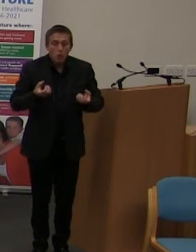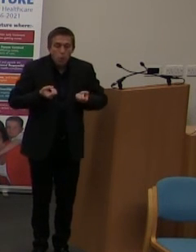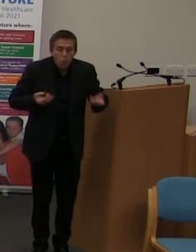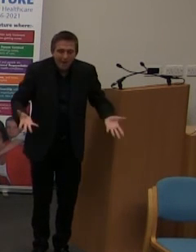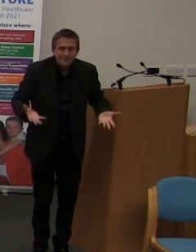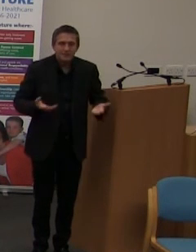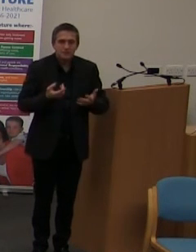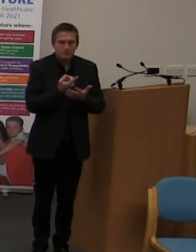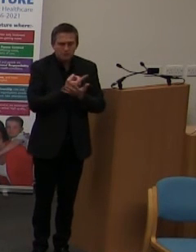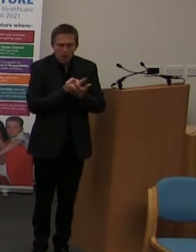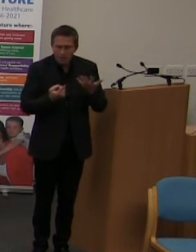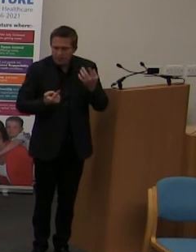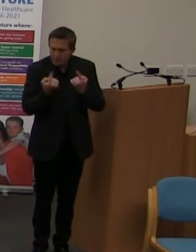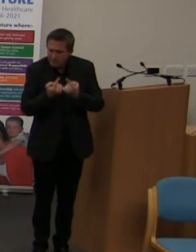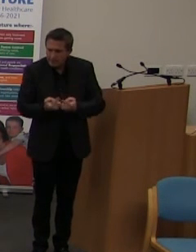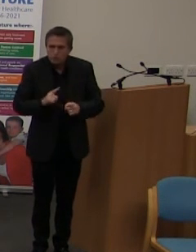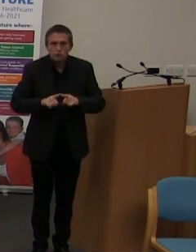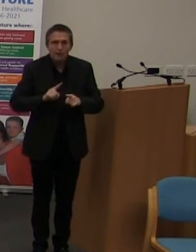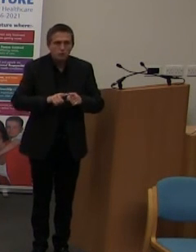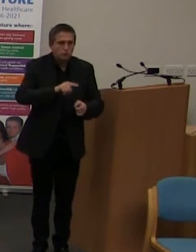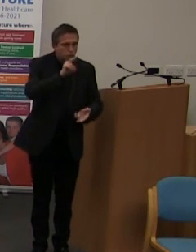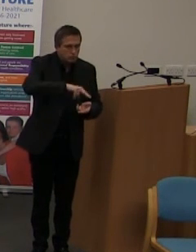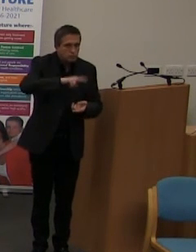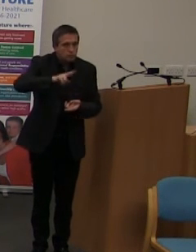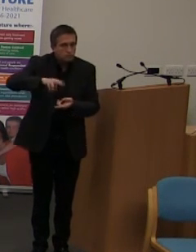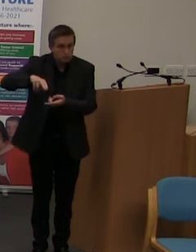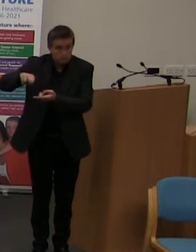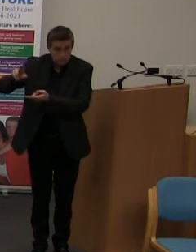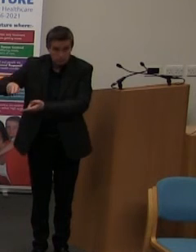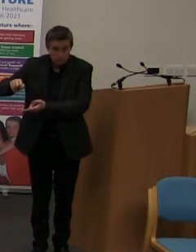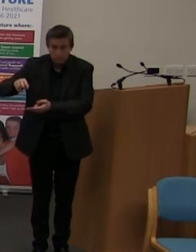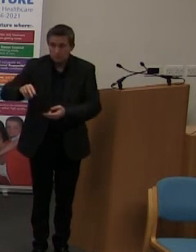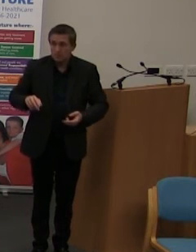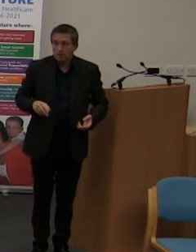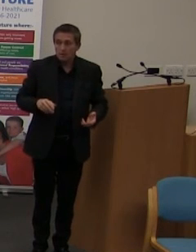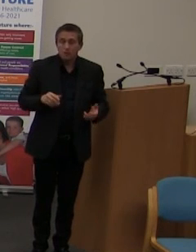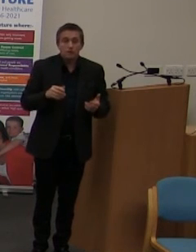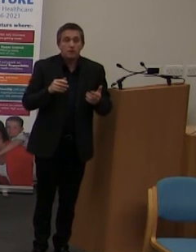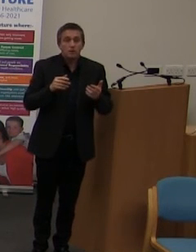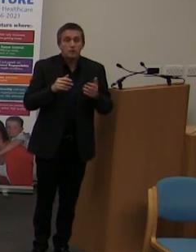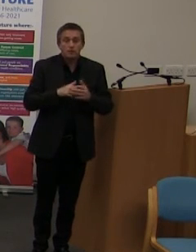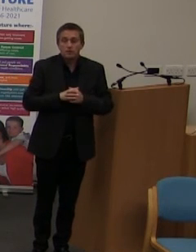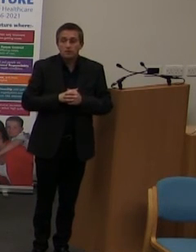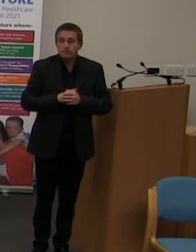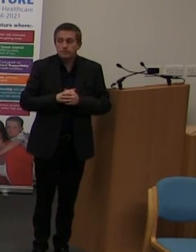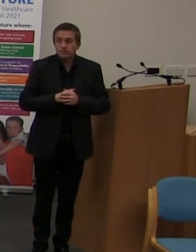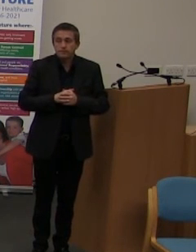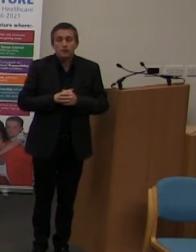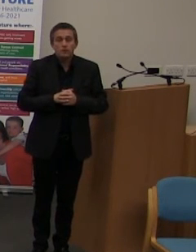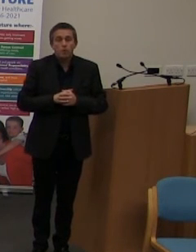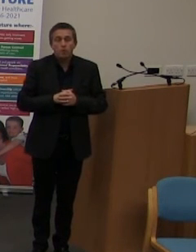variation, etc., and we're also looking at benchmarking. So if we are higher in a particular area, then that's the